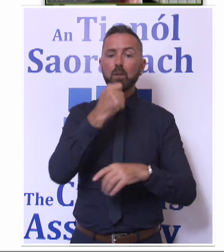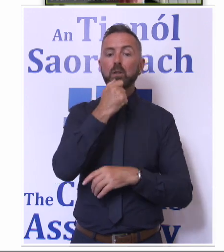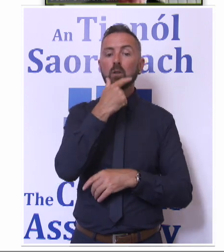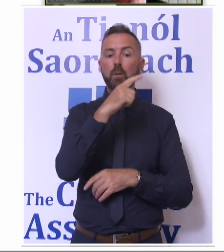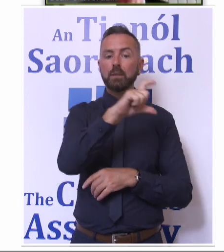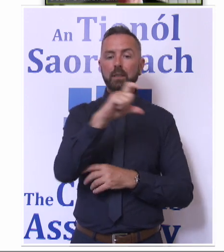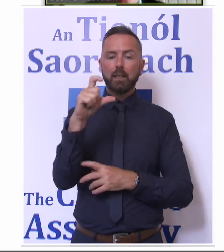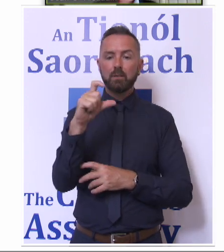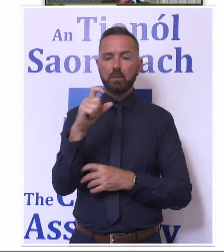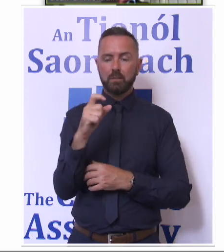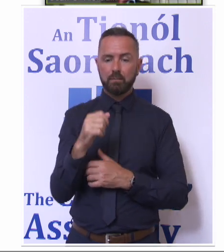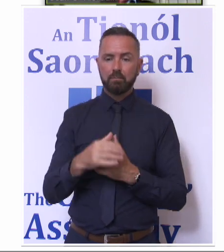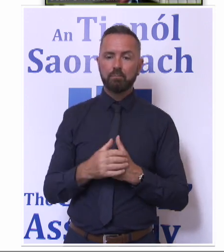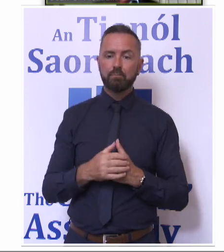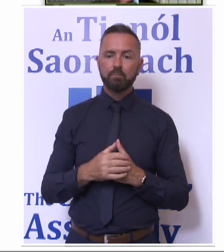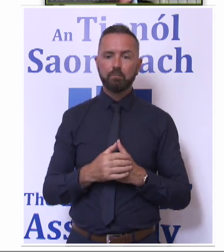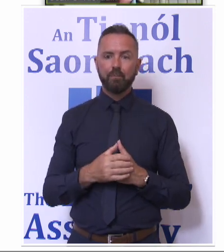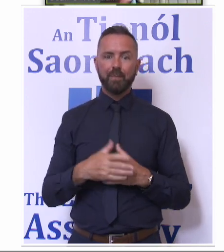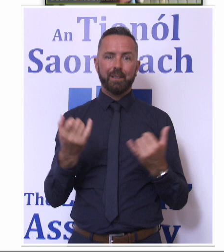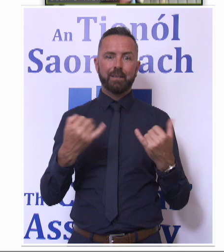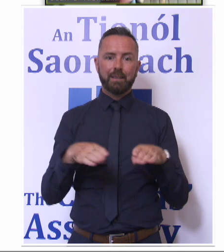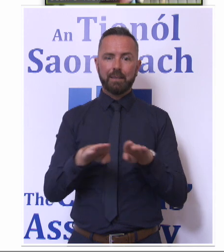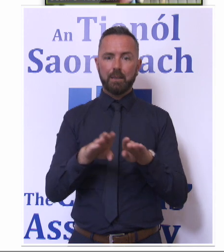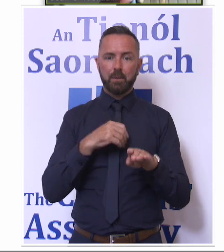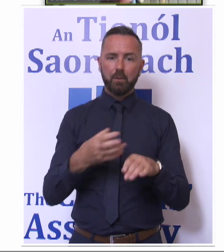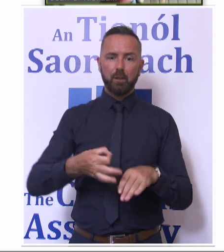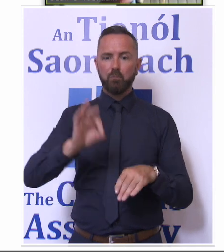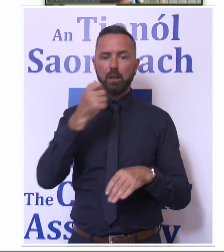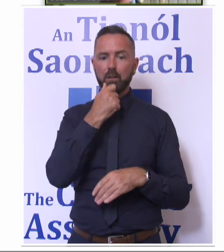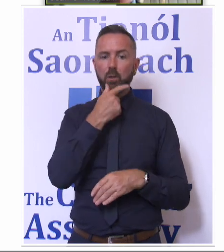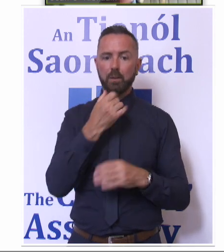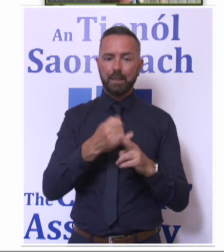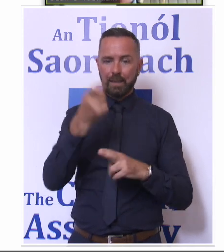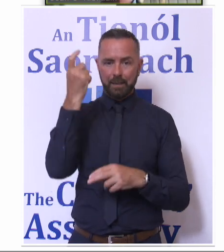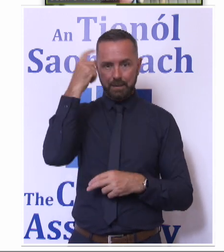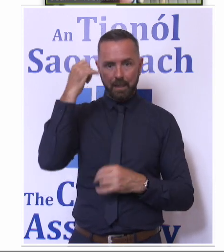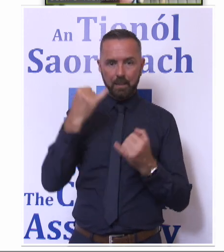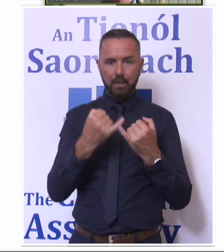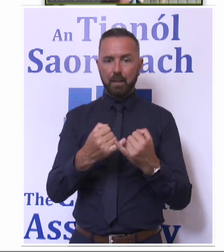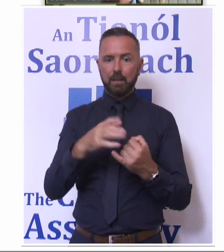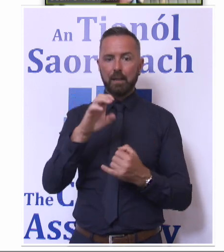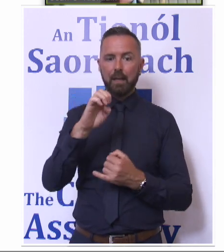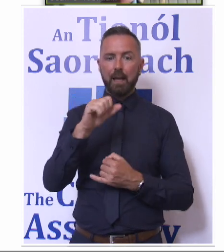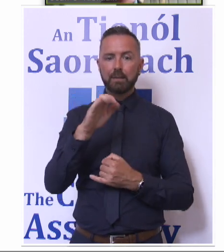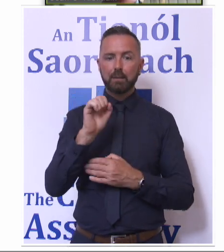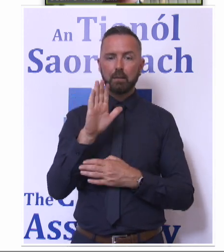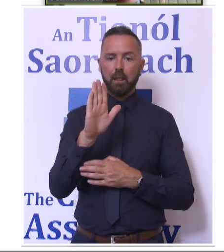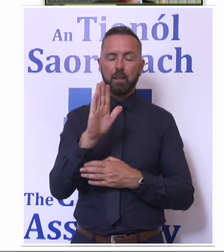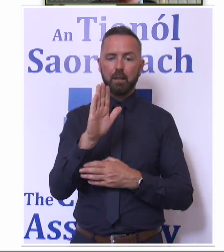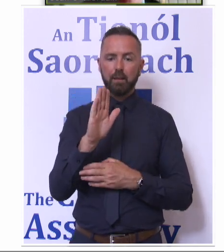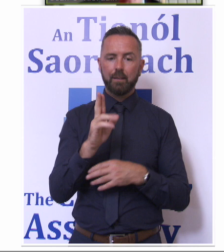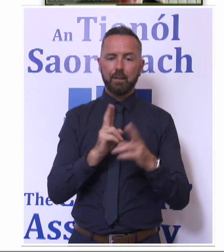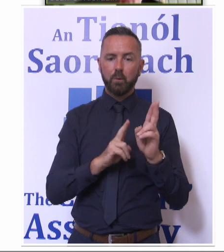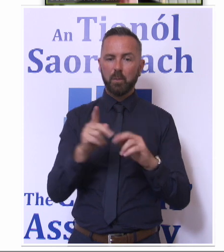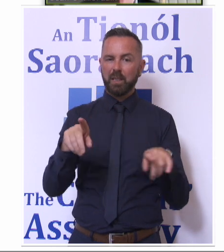The region of Greater Helsinki is very like Greater Dublin in the sense that you have places like Espoo and so on, which would have broadly